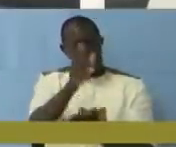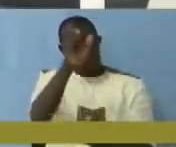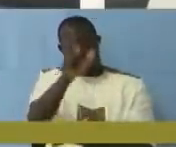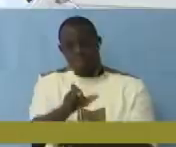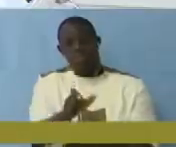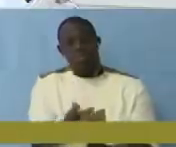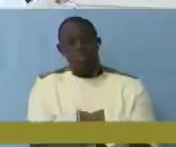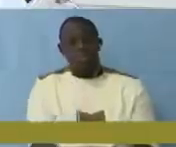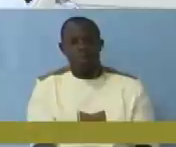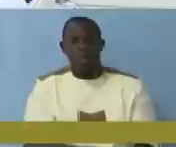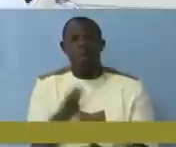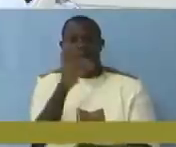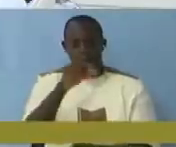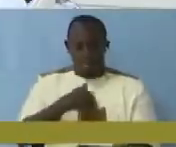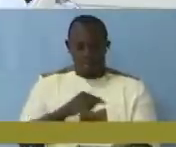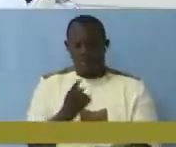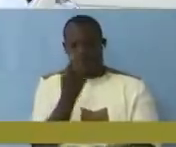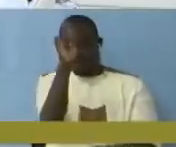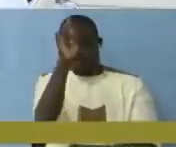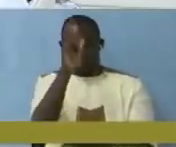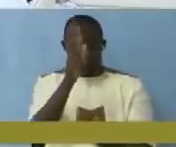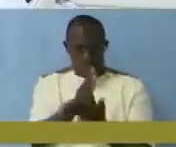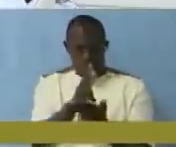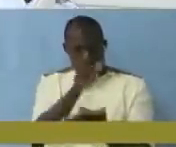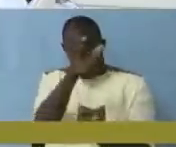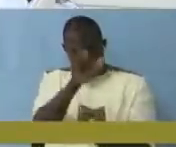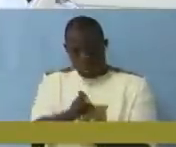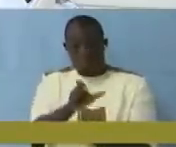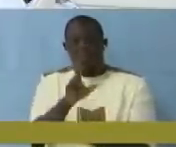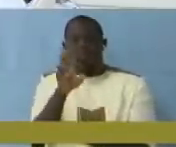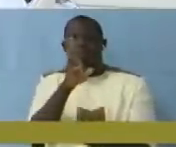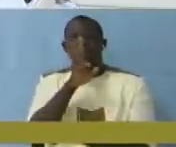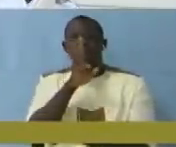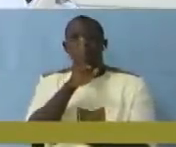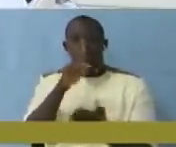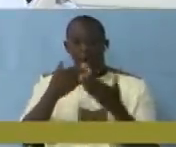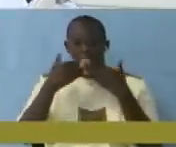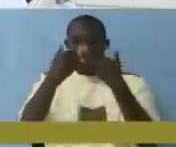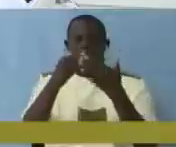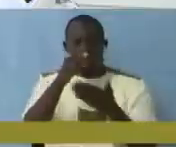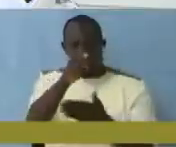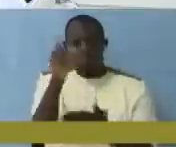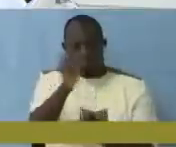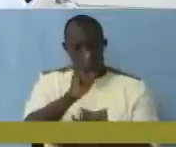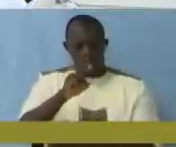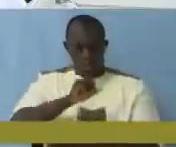Maybe I'm the first witness who will tell you what he knows. Maybe. If you